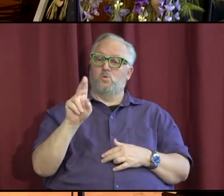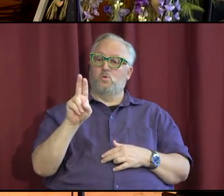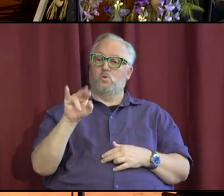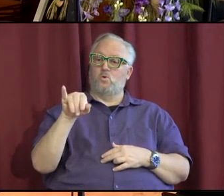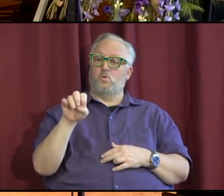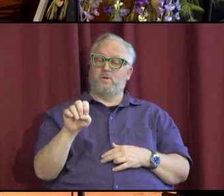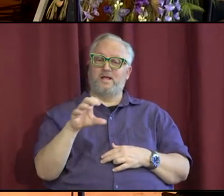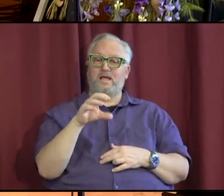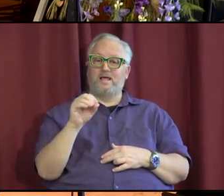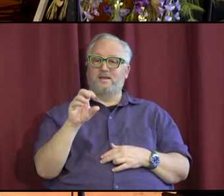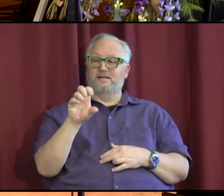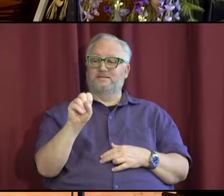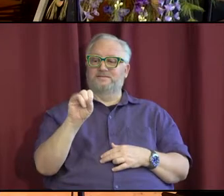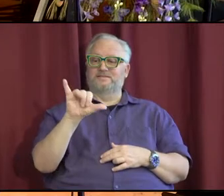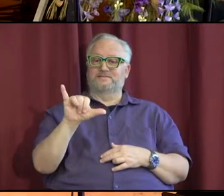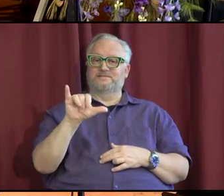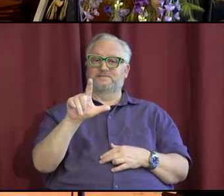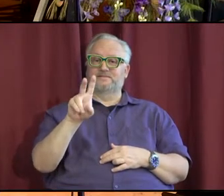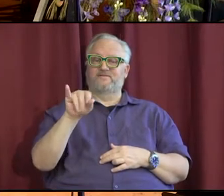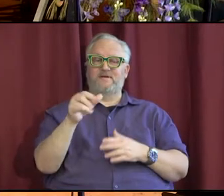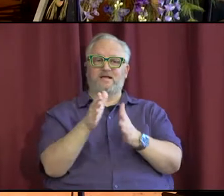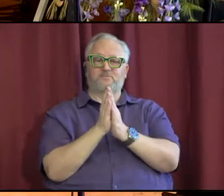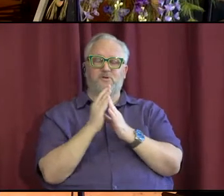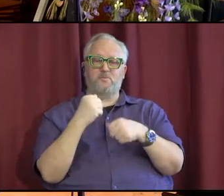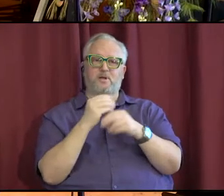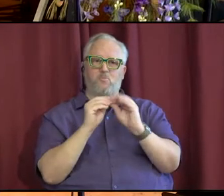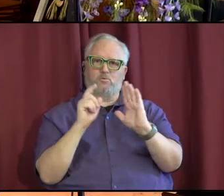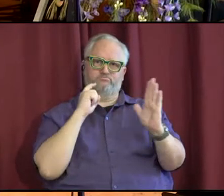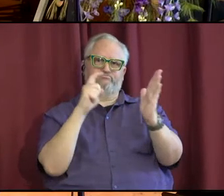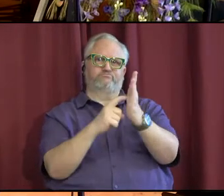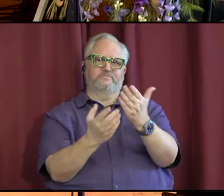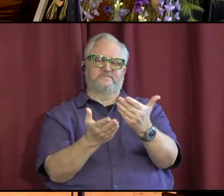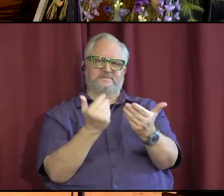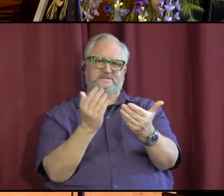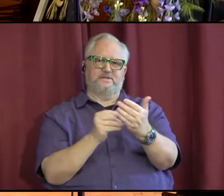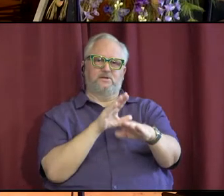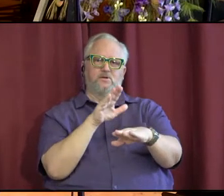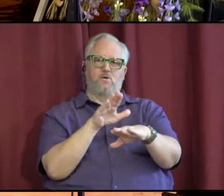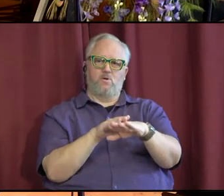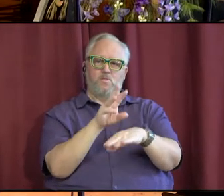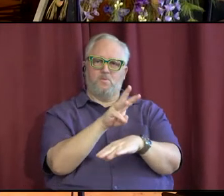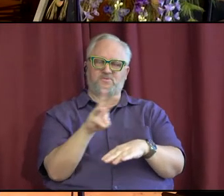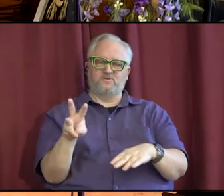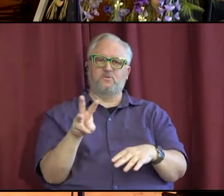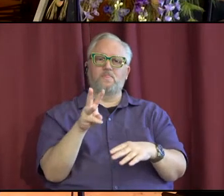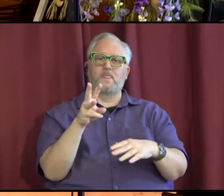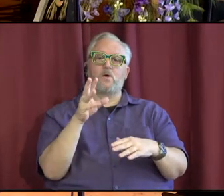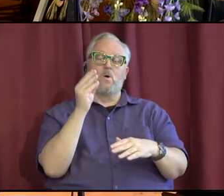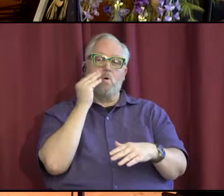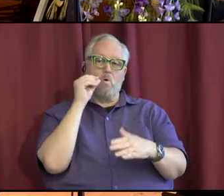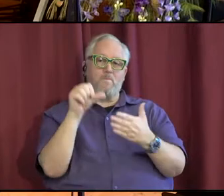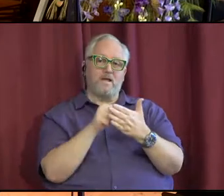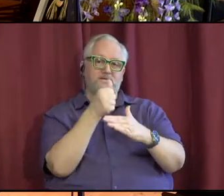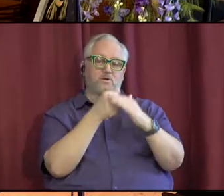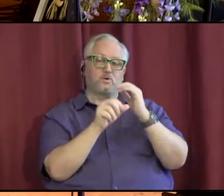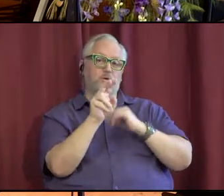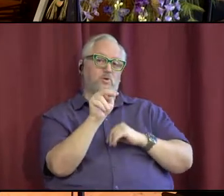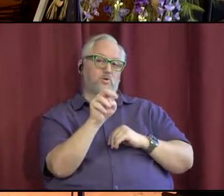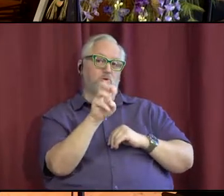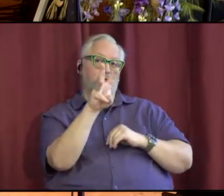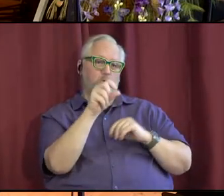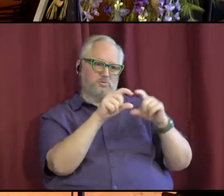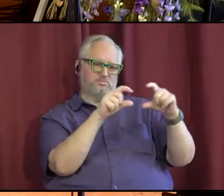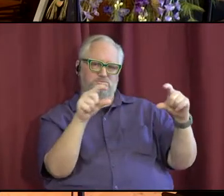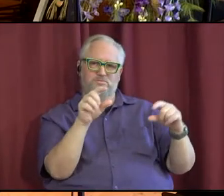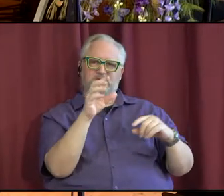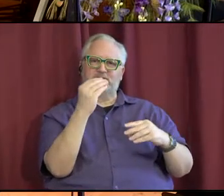prevalent on the website, which I've done. There's a link to the event submission form on the homepage under news, and then you can find the Dining for Dollar